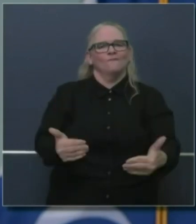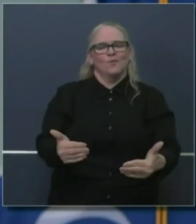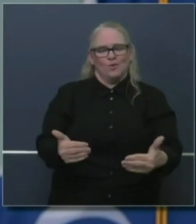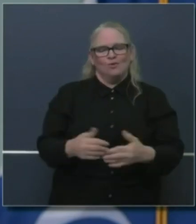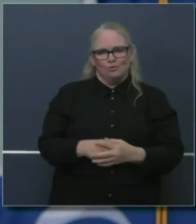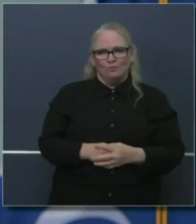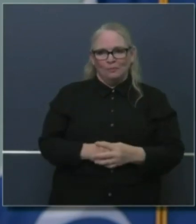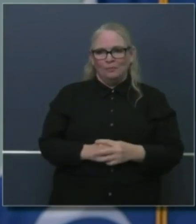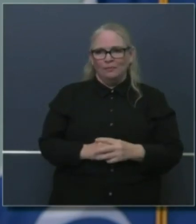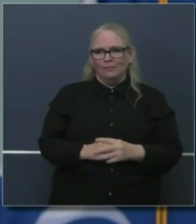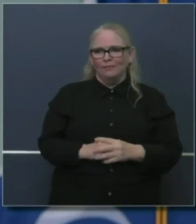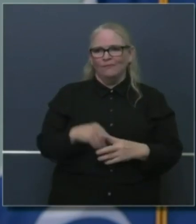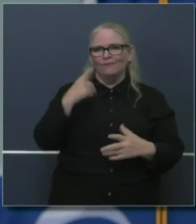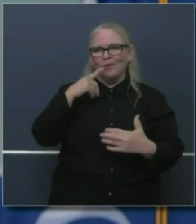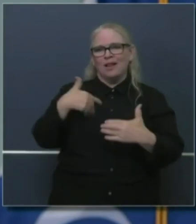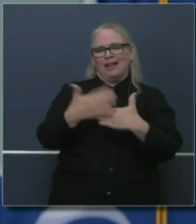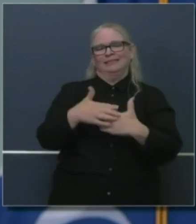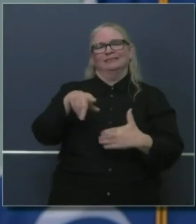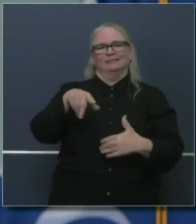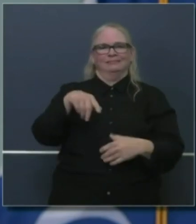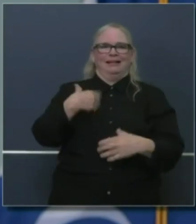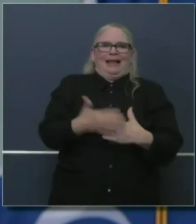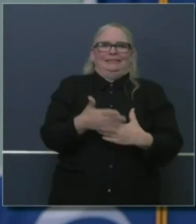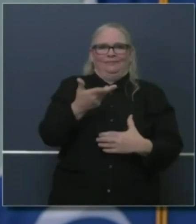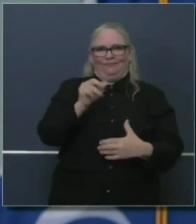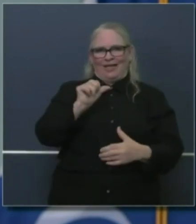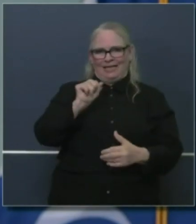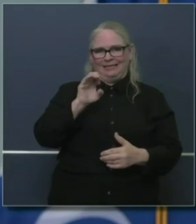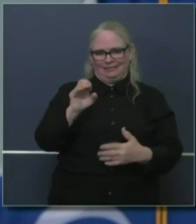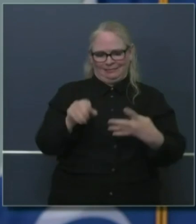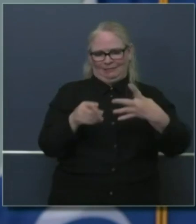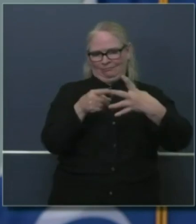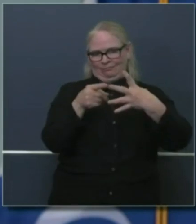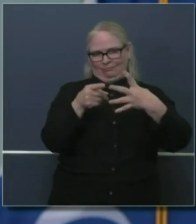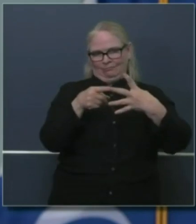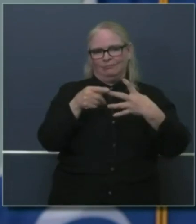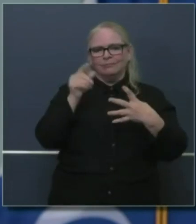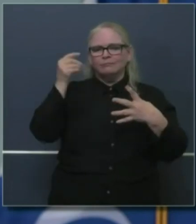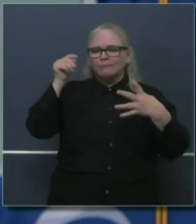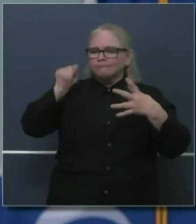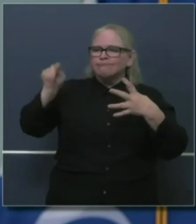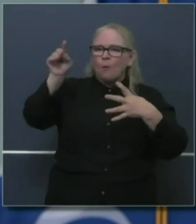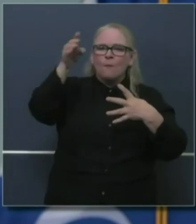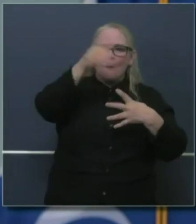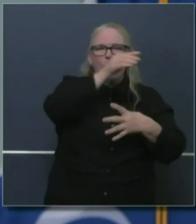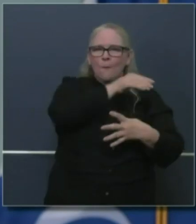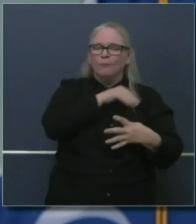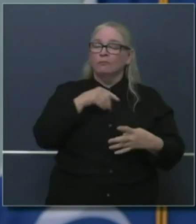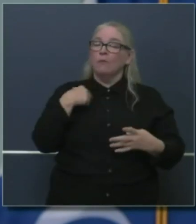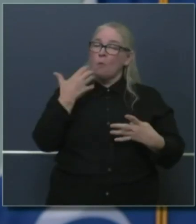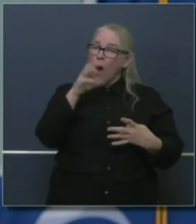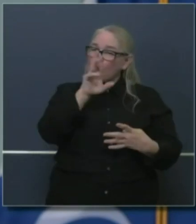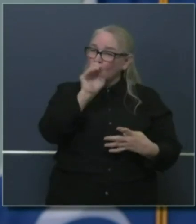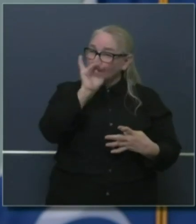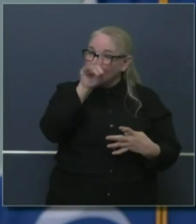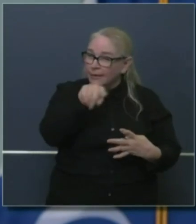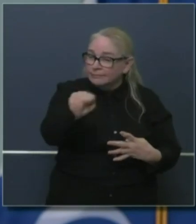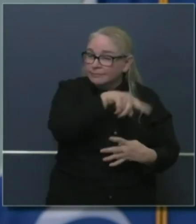just conclude on that point by just reminding you that the foundational predicate